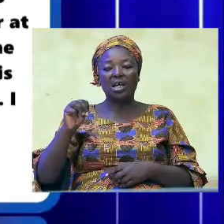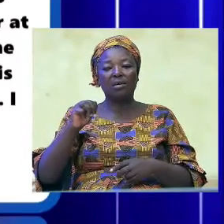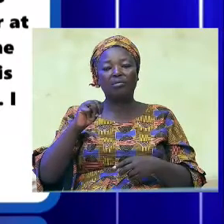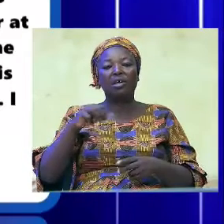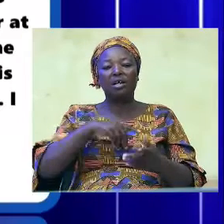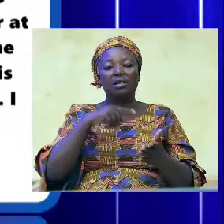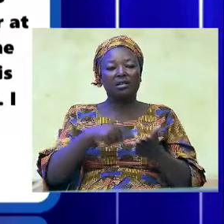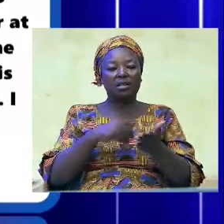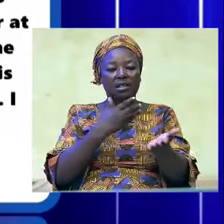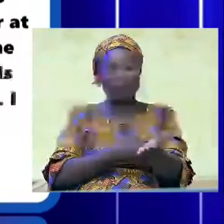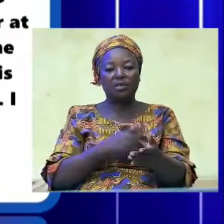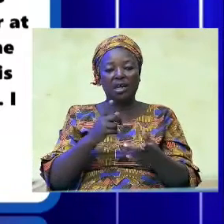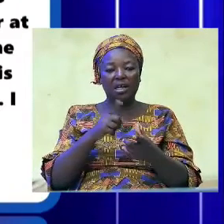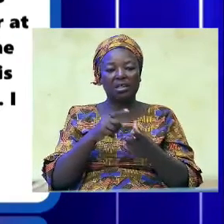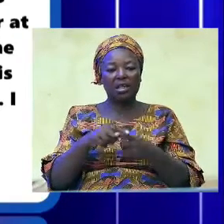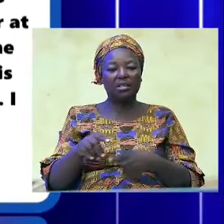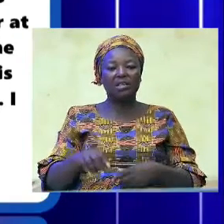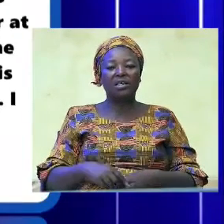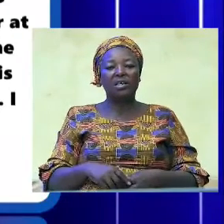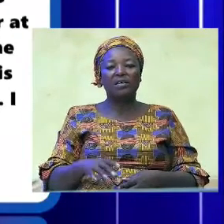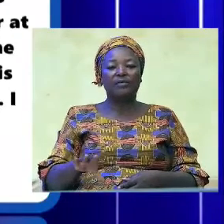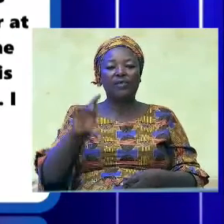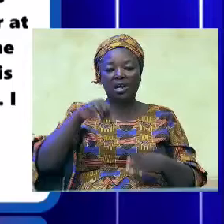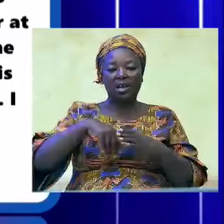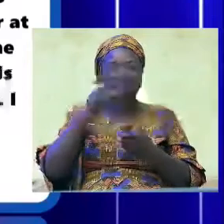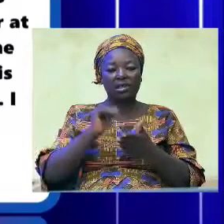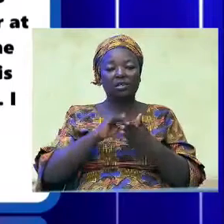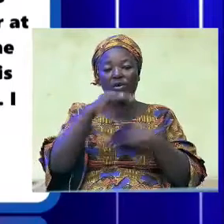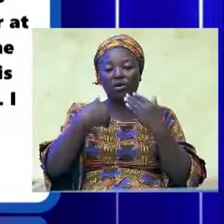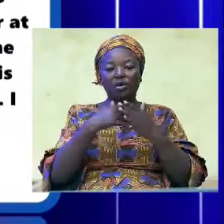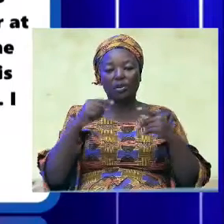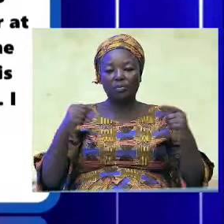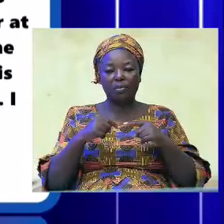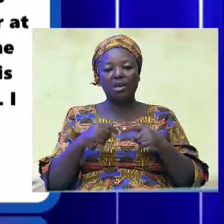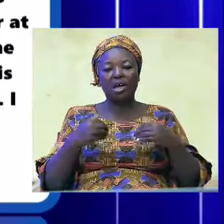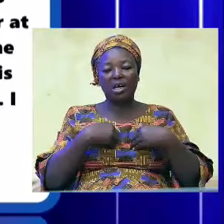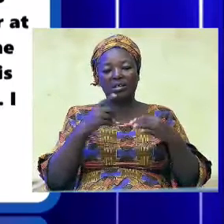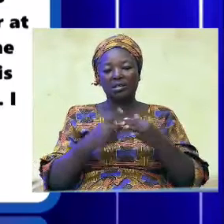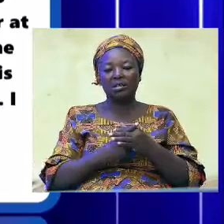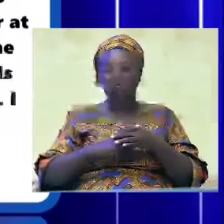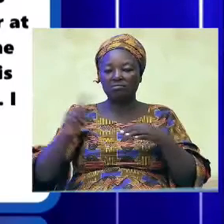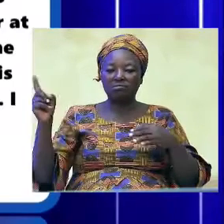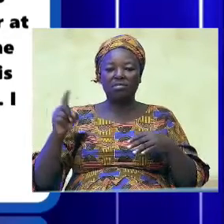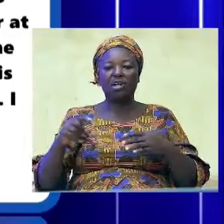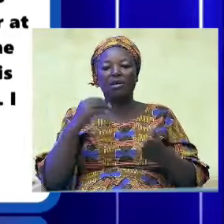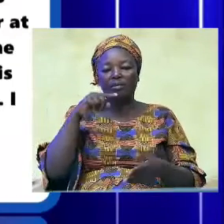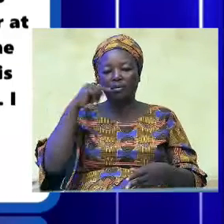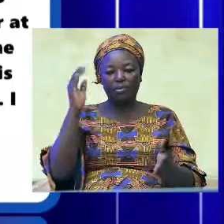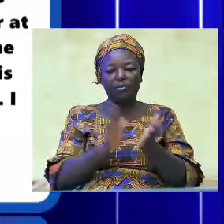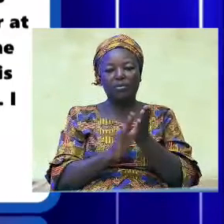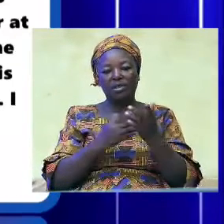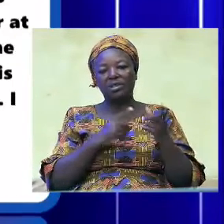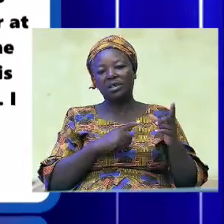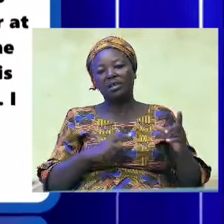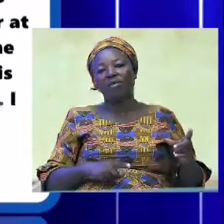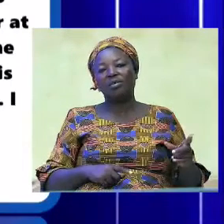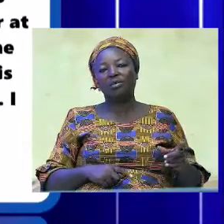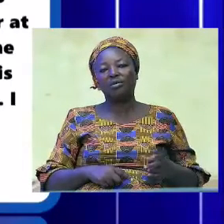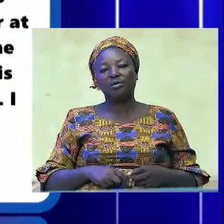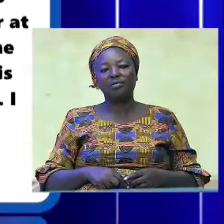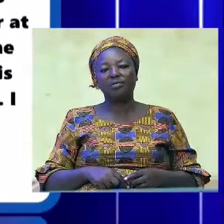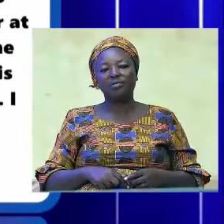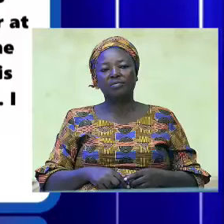3 a.m. this morning and found out that all the pains had totally